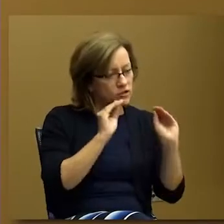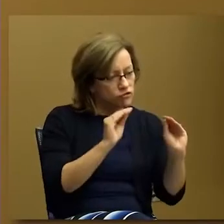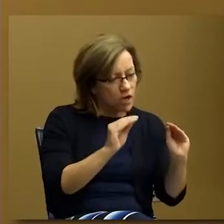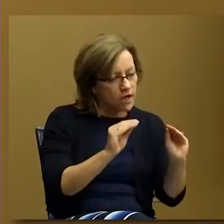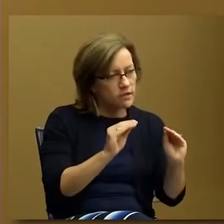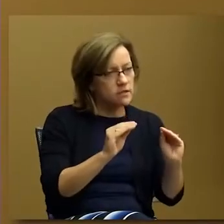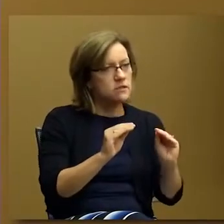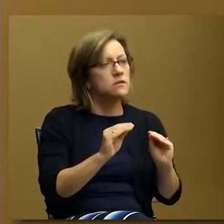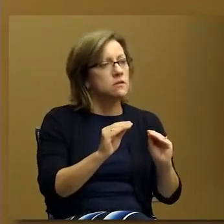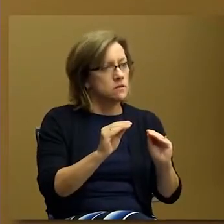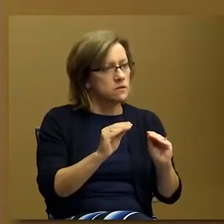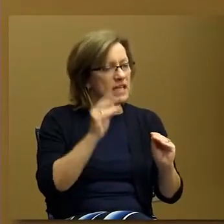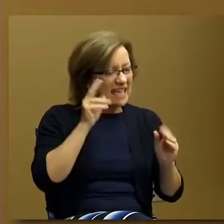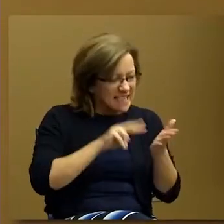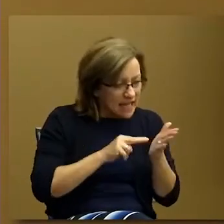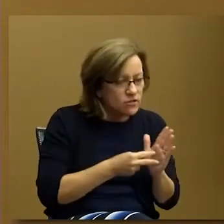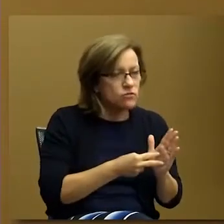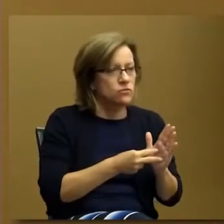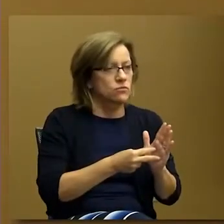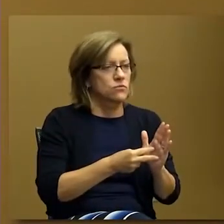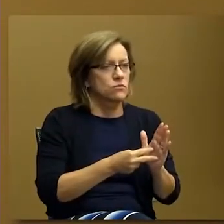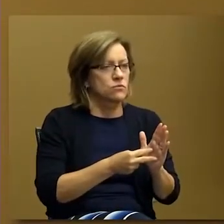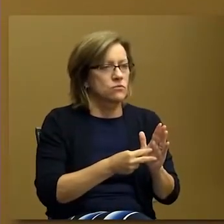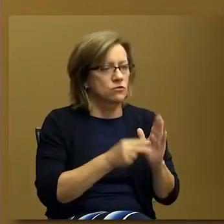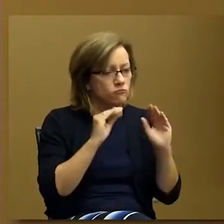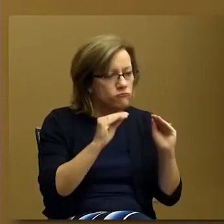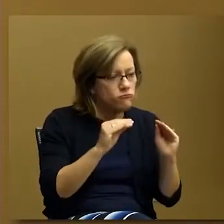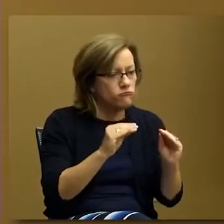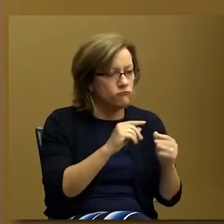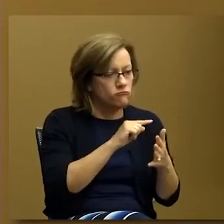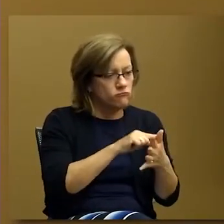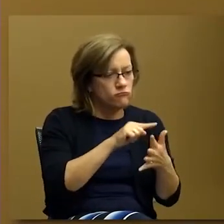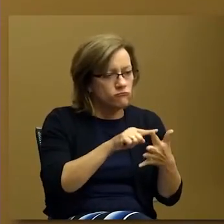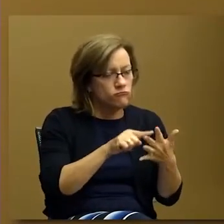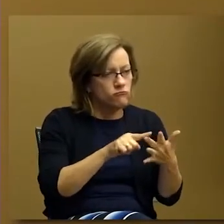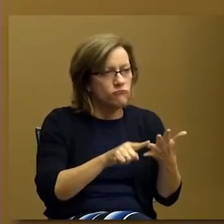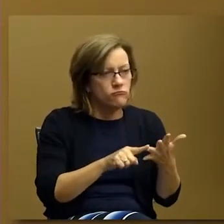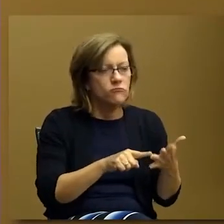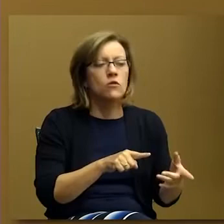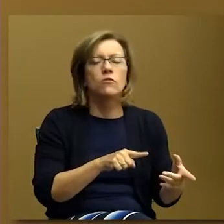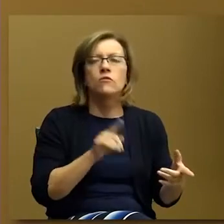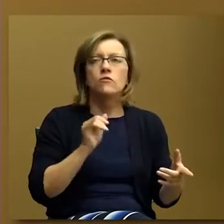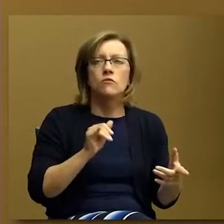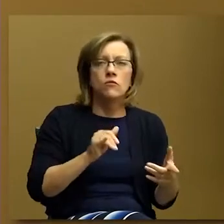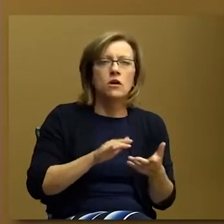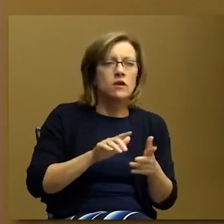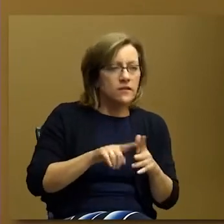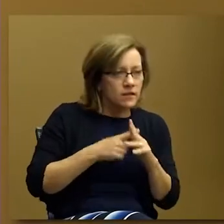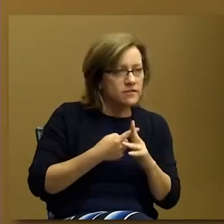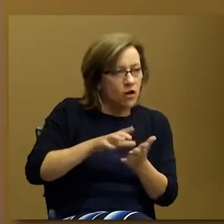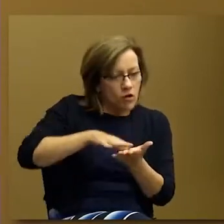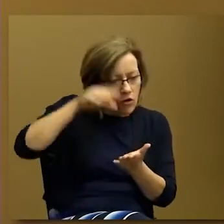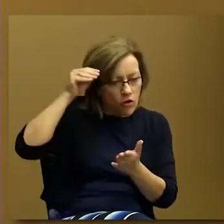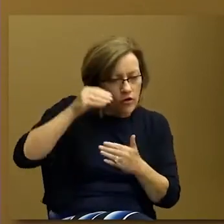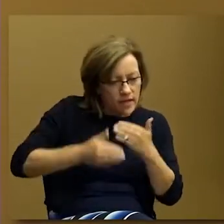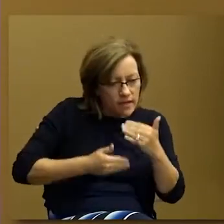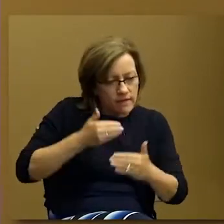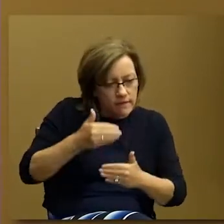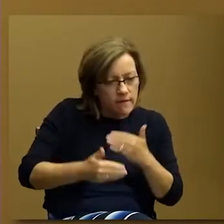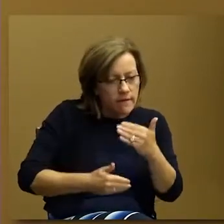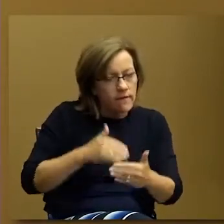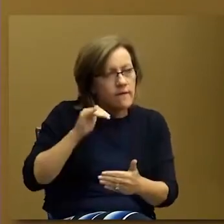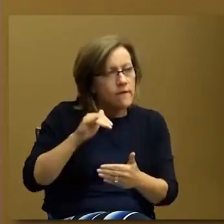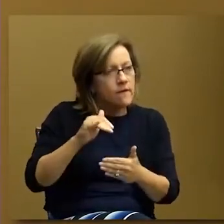very purposeful in that, so that they can start learning things and getting